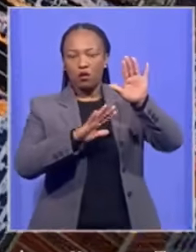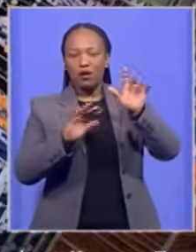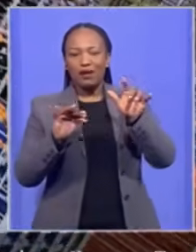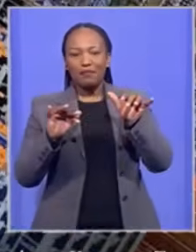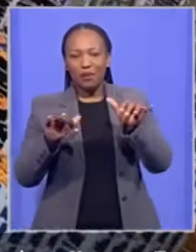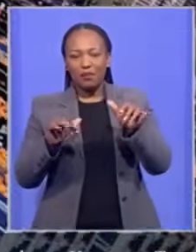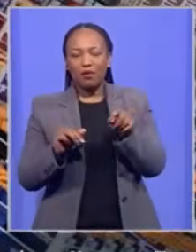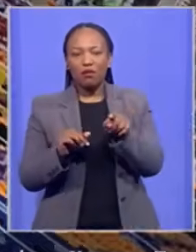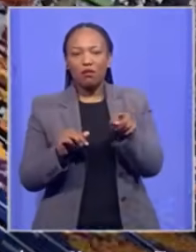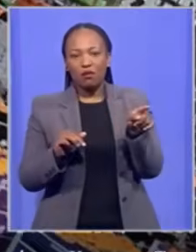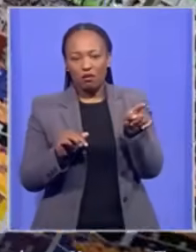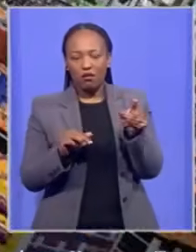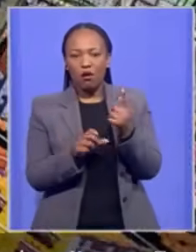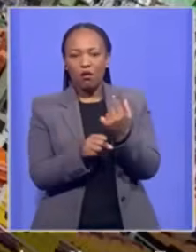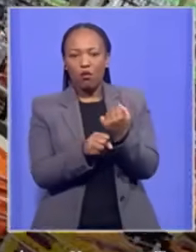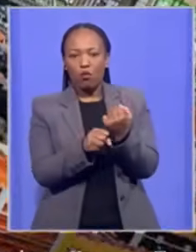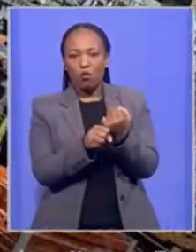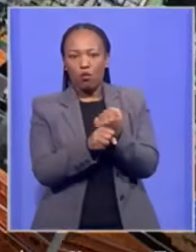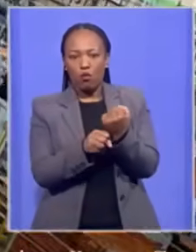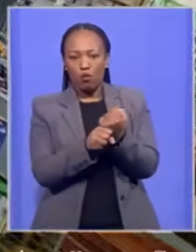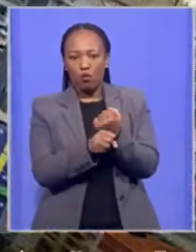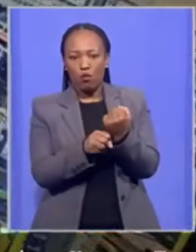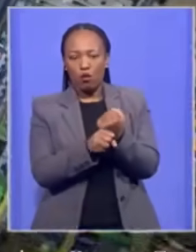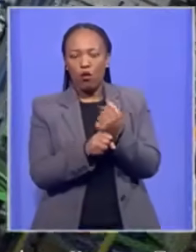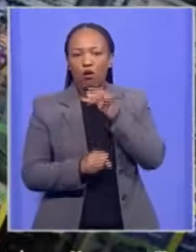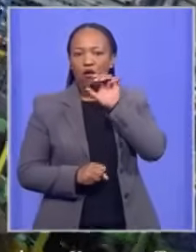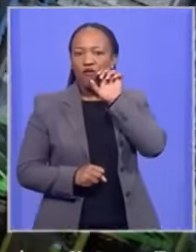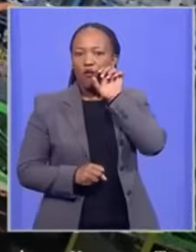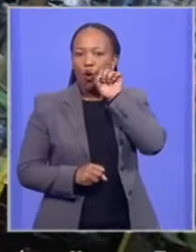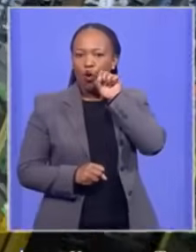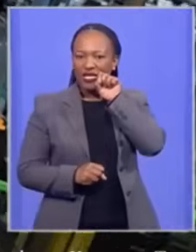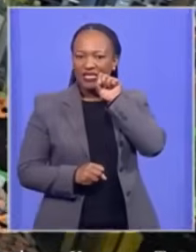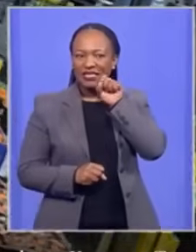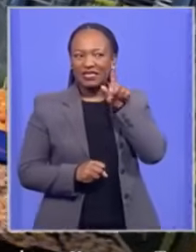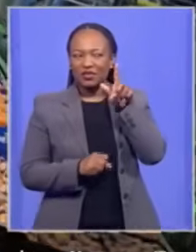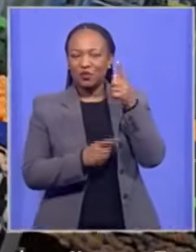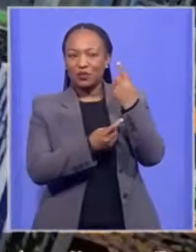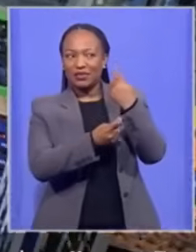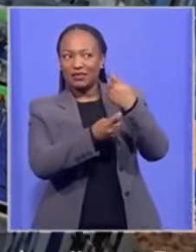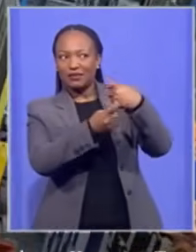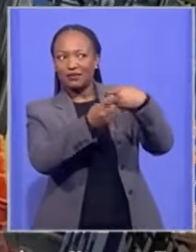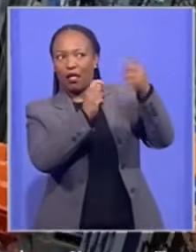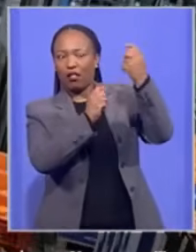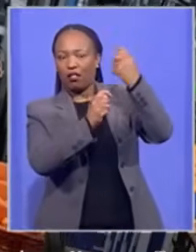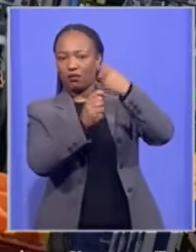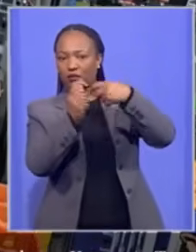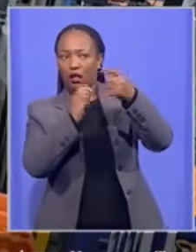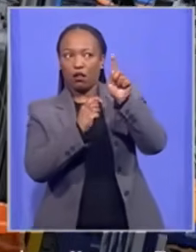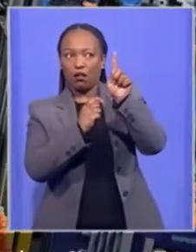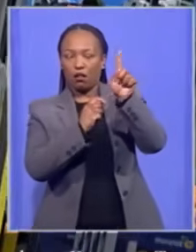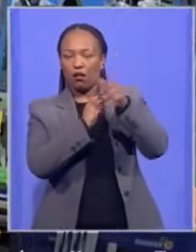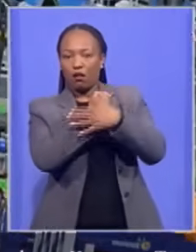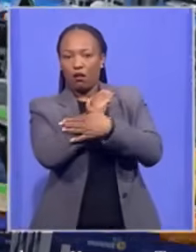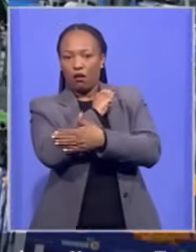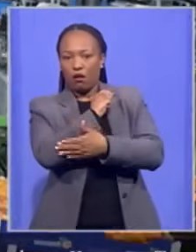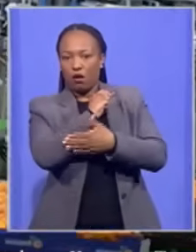ba šomelang gore dinamune di fele tše di fihlile le dikenya tše dingwe jale ge e le gore a